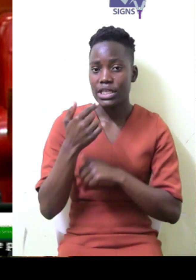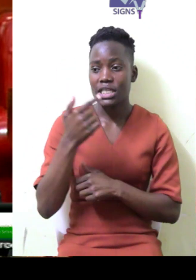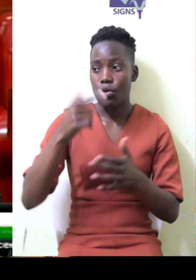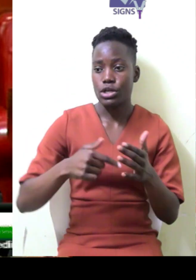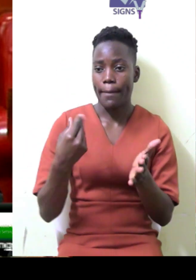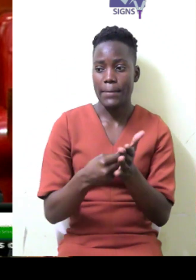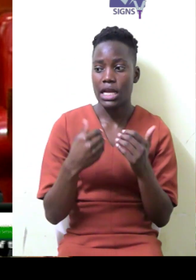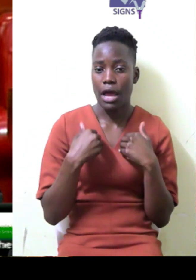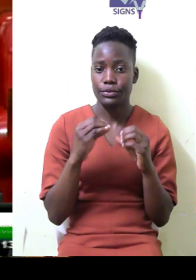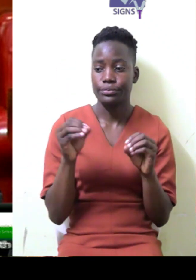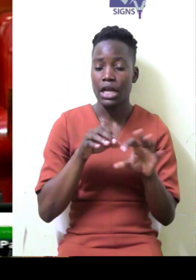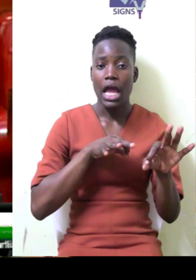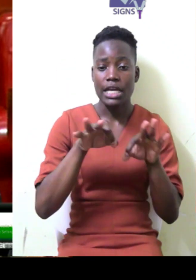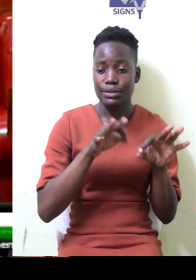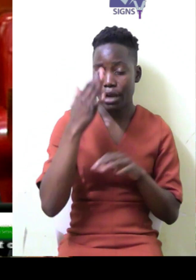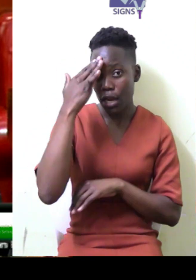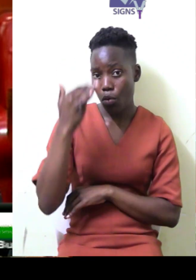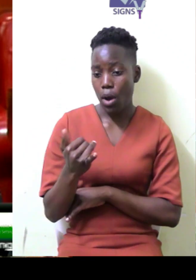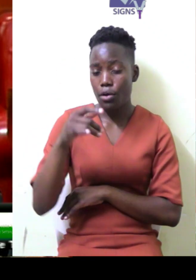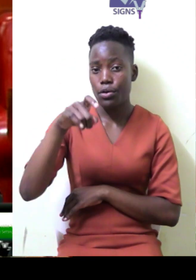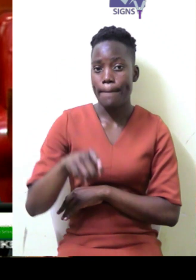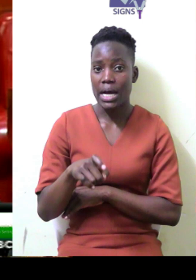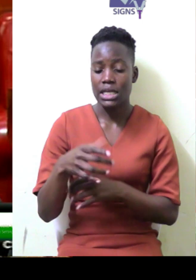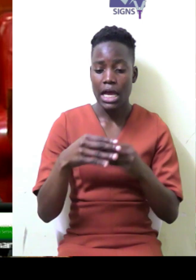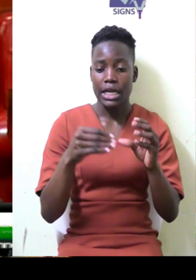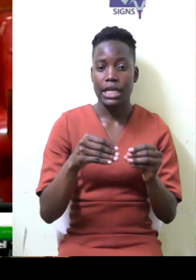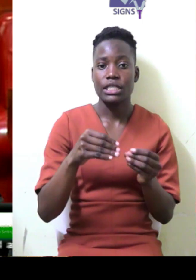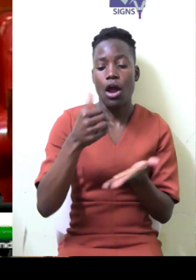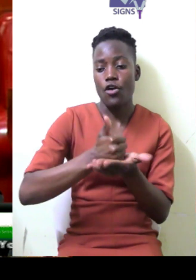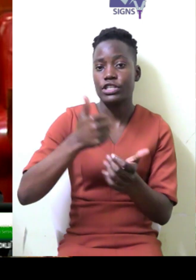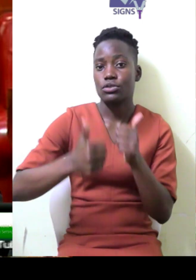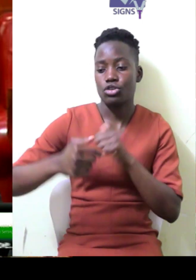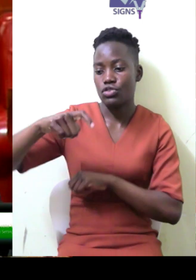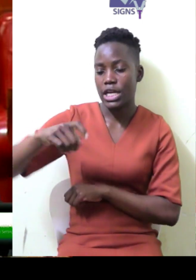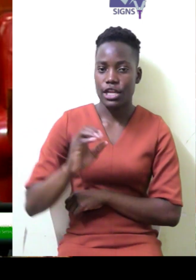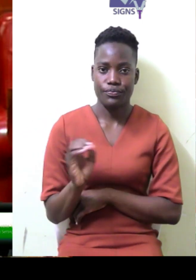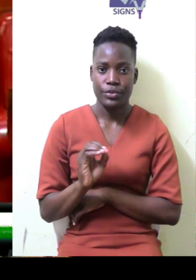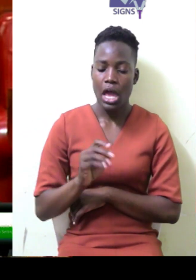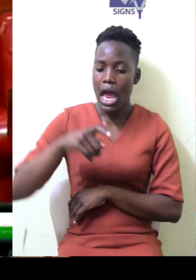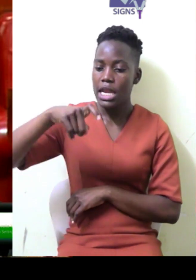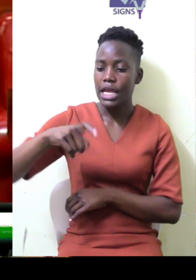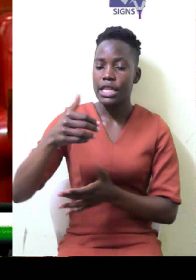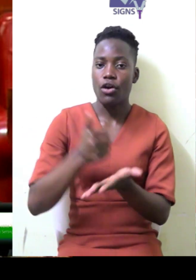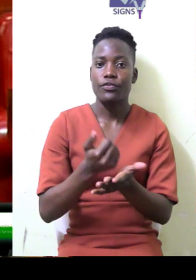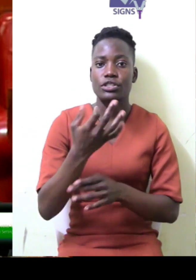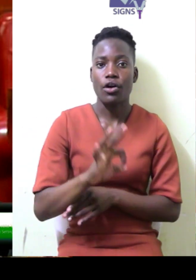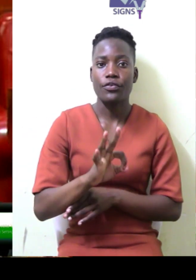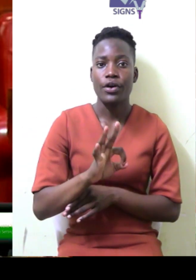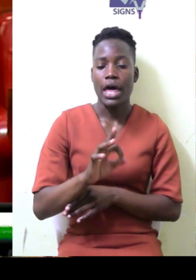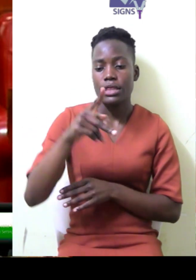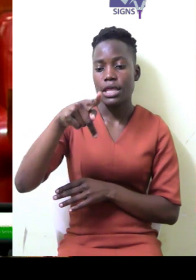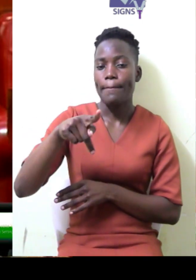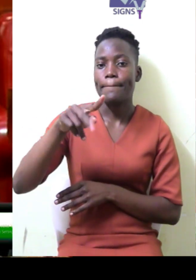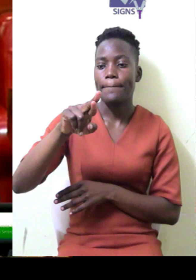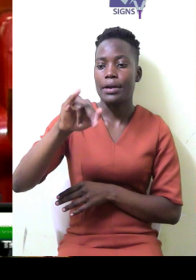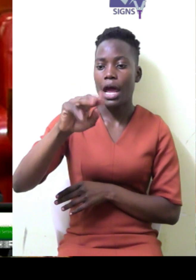money explain why you must create offices that we do not need? You do not need the office of the Prime Cabinet